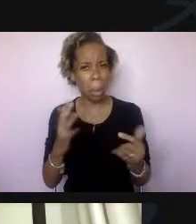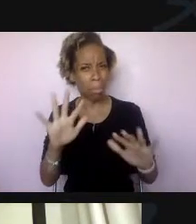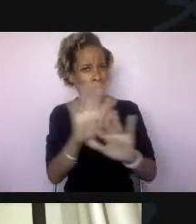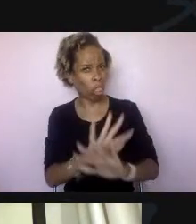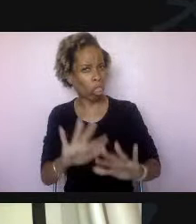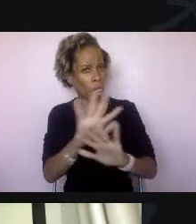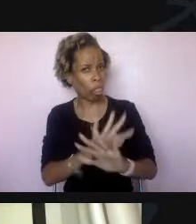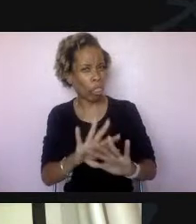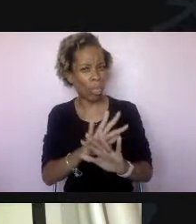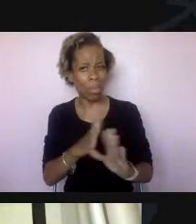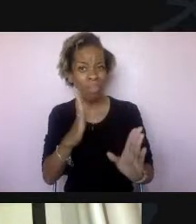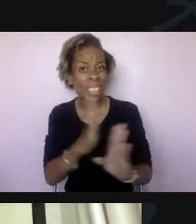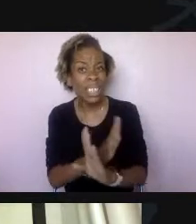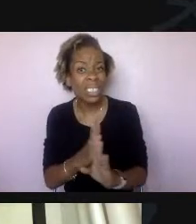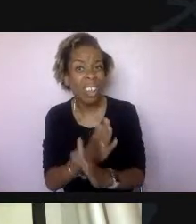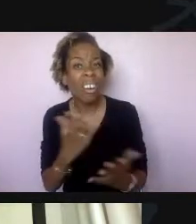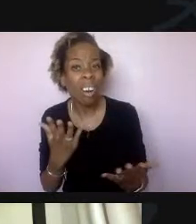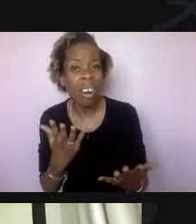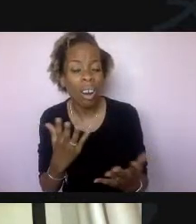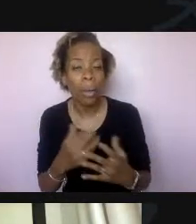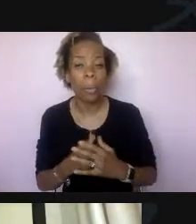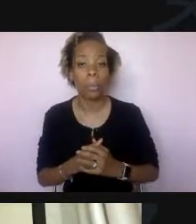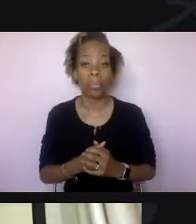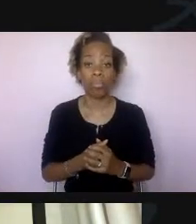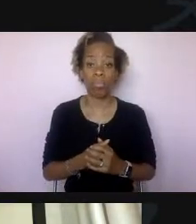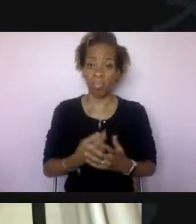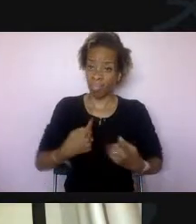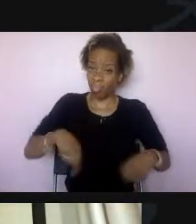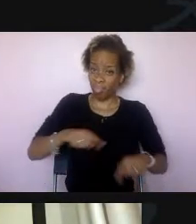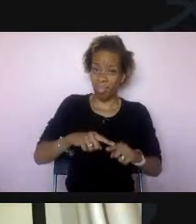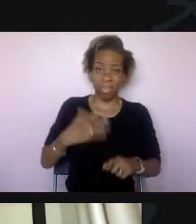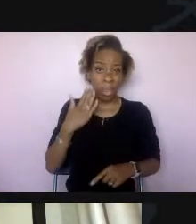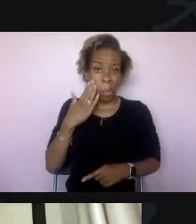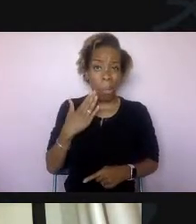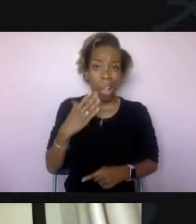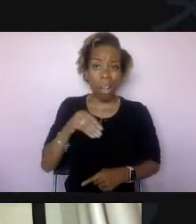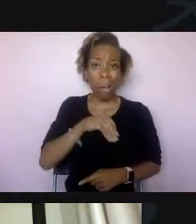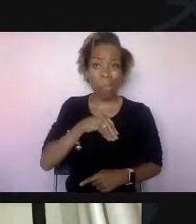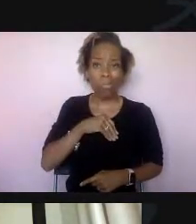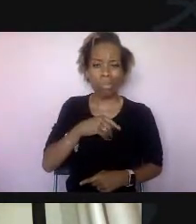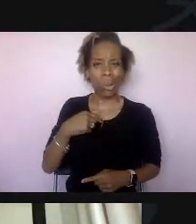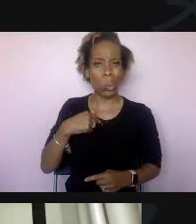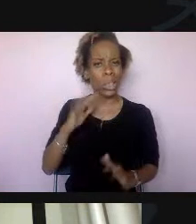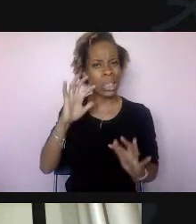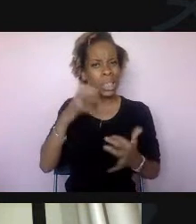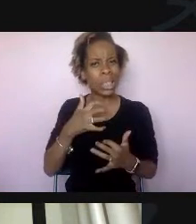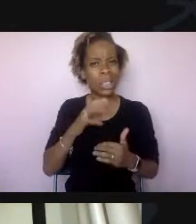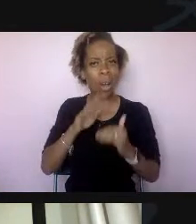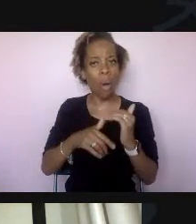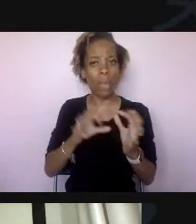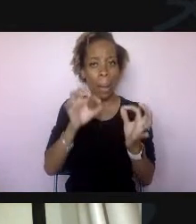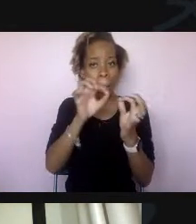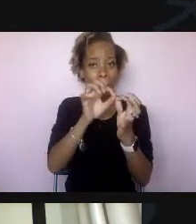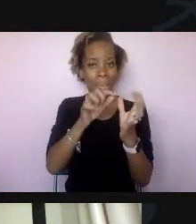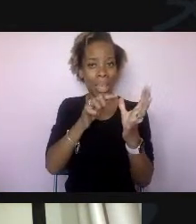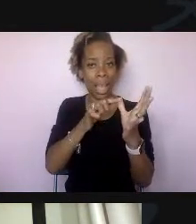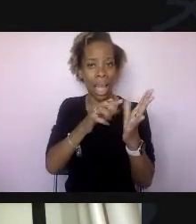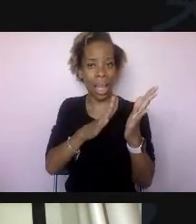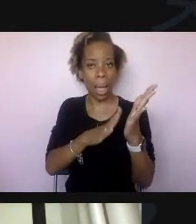so even using the terminology, which many of us Black members are very, very concerned about, BAME, is not